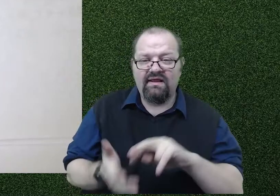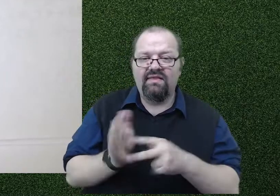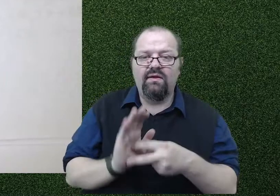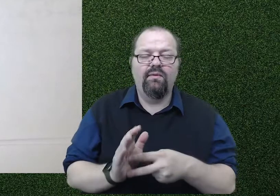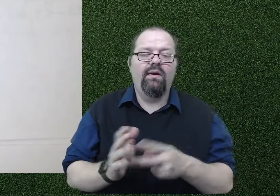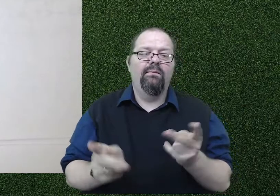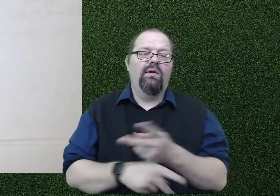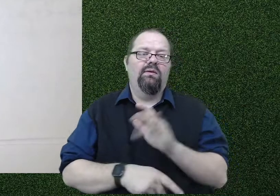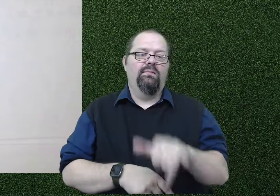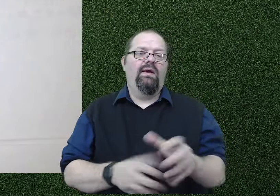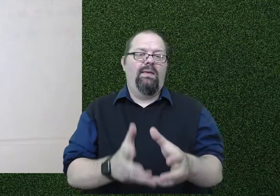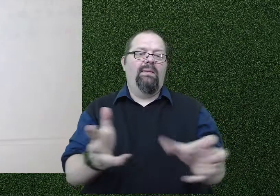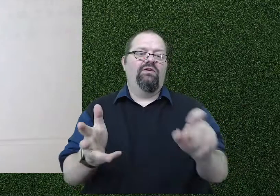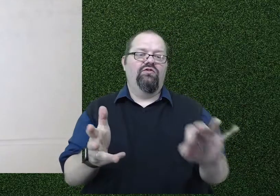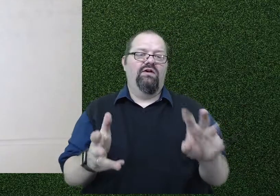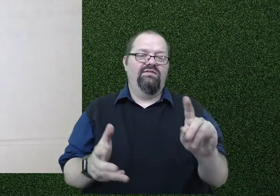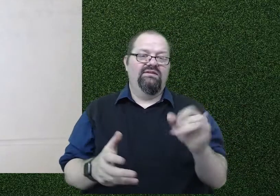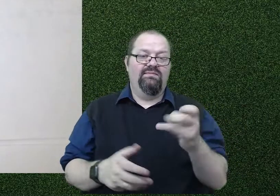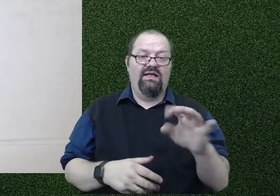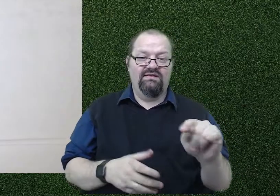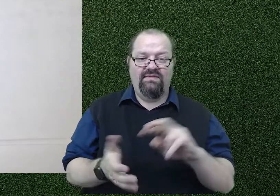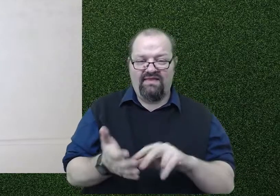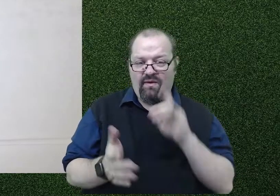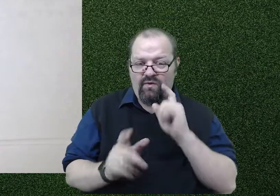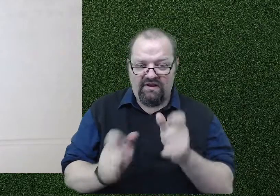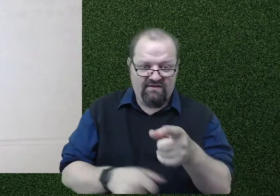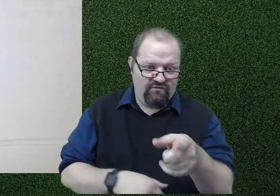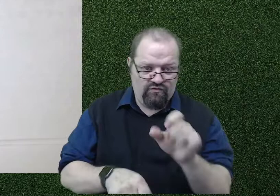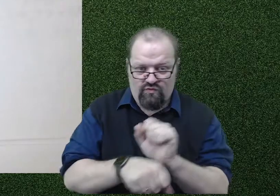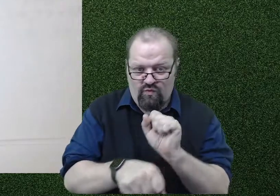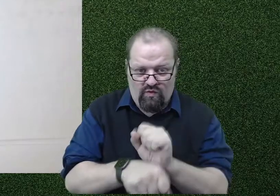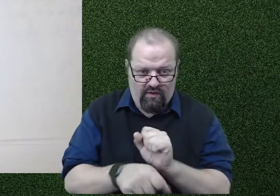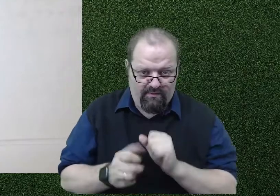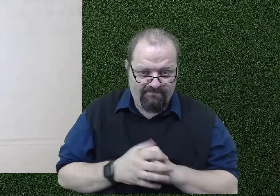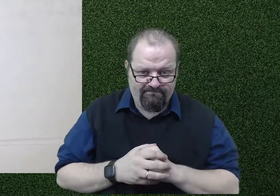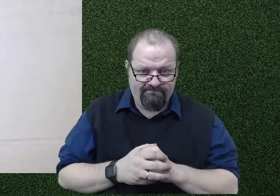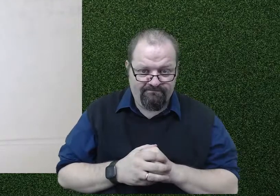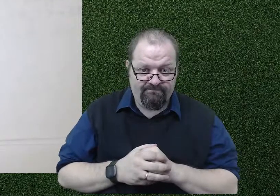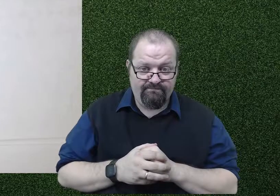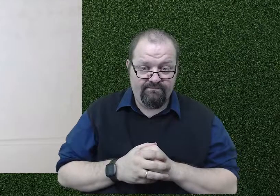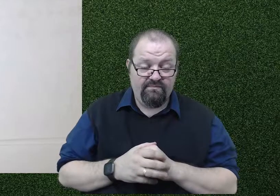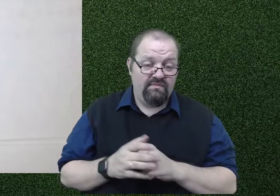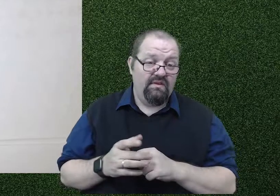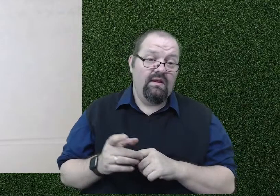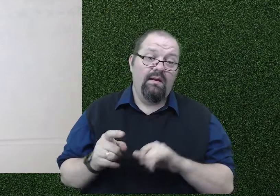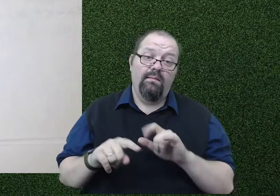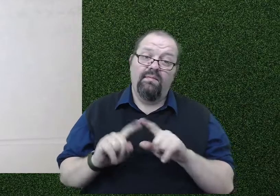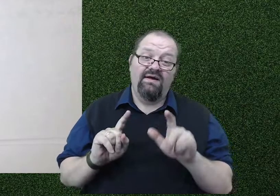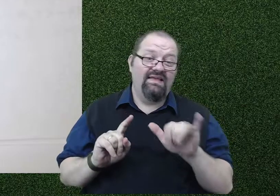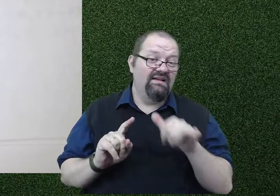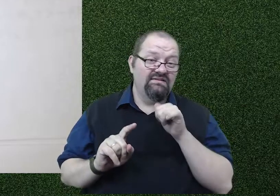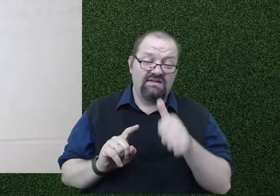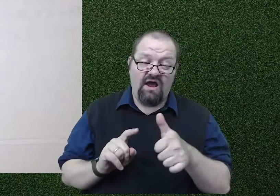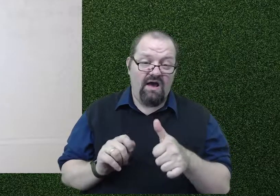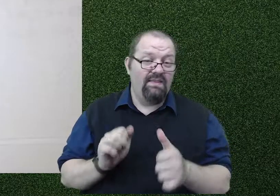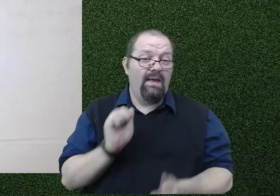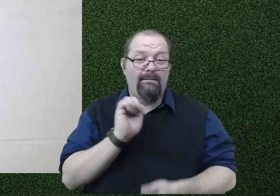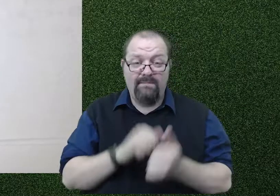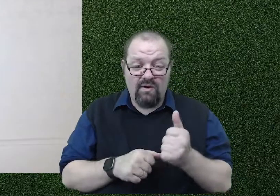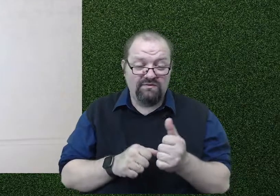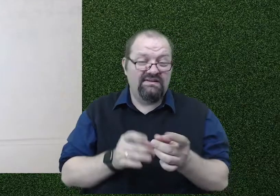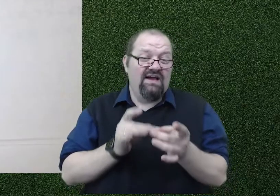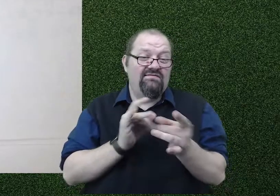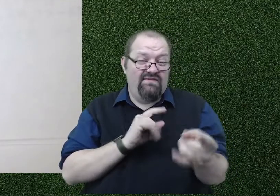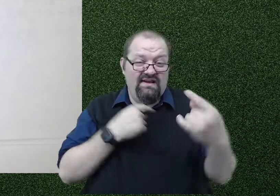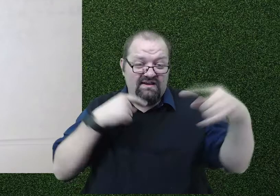of the displacement. And that's going to give us the work. So this, of course, is not the most efficient way to do this. If you want it to be